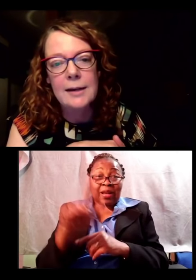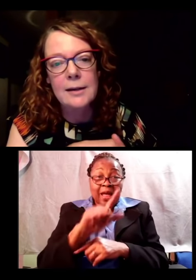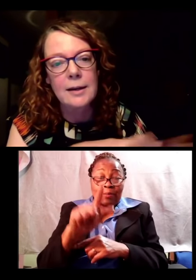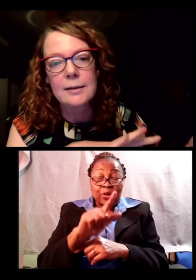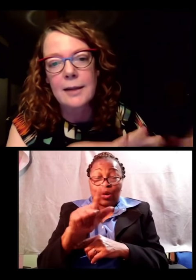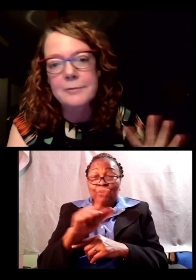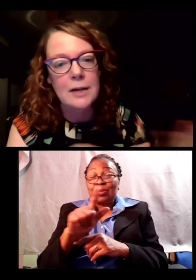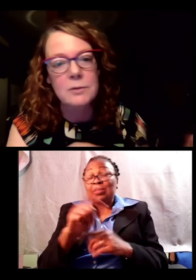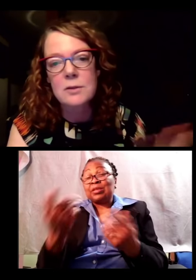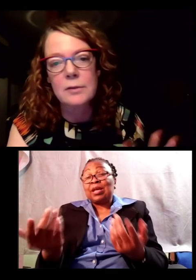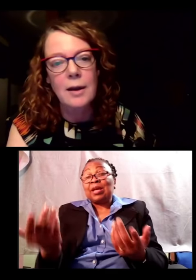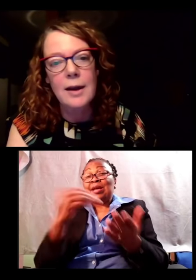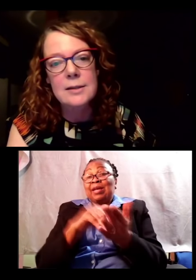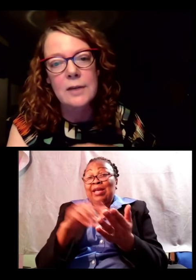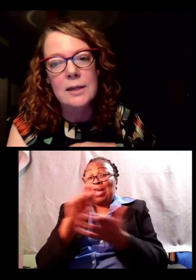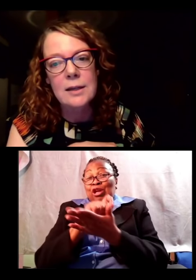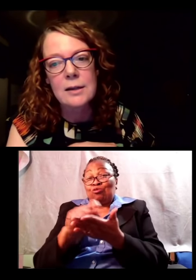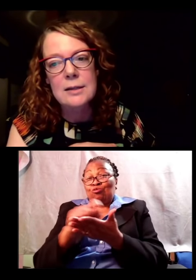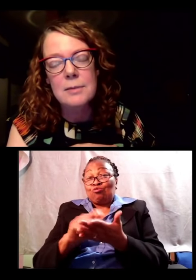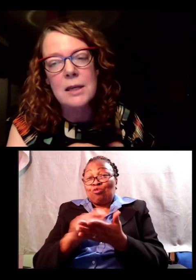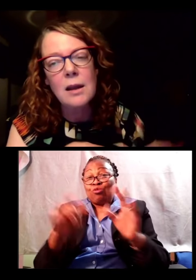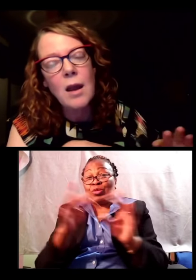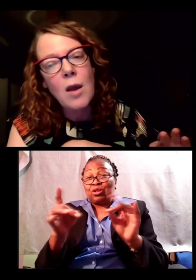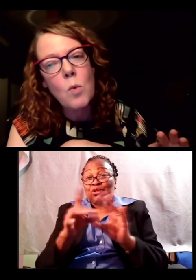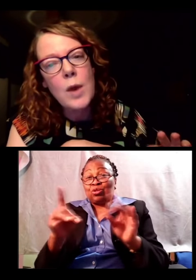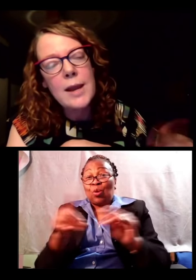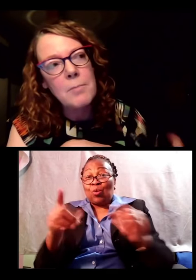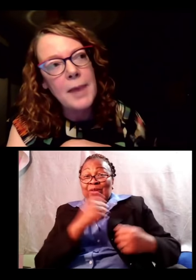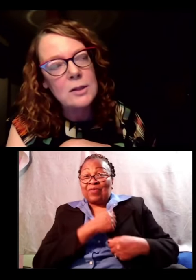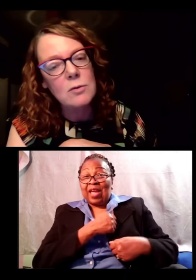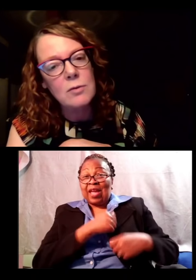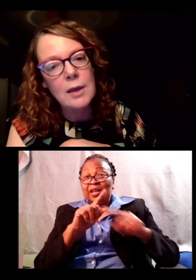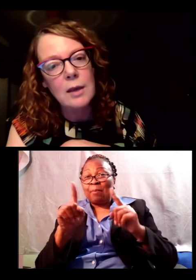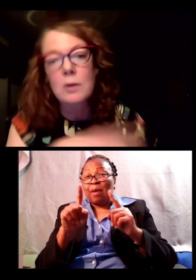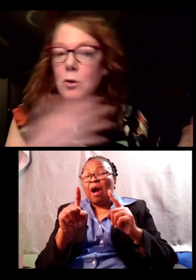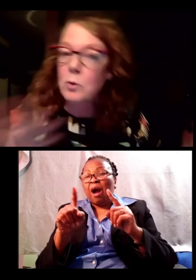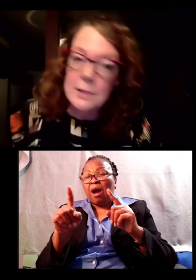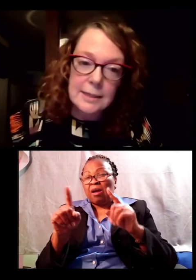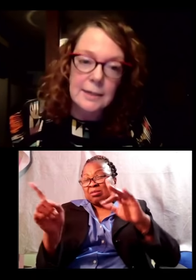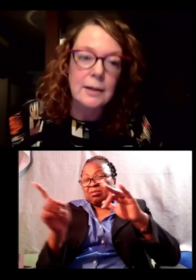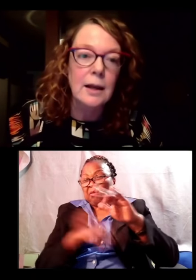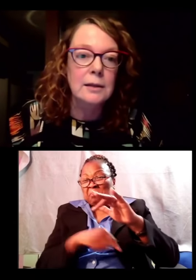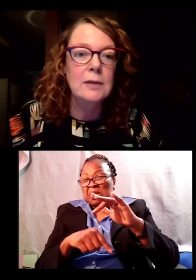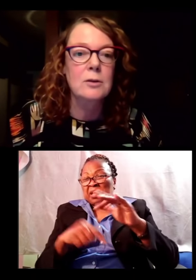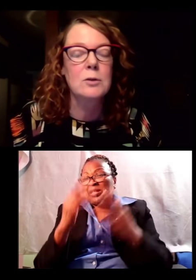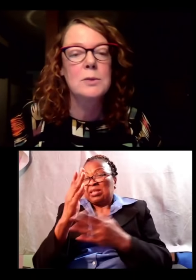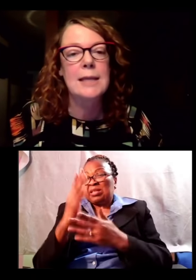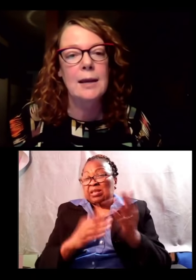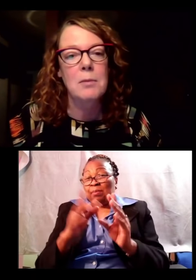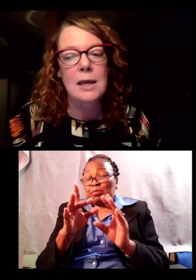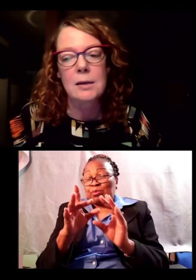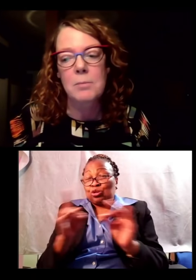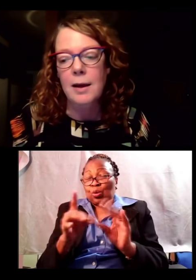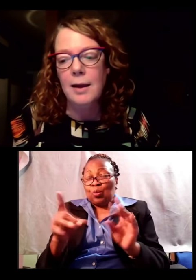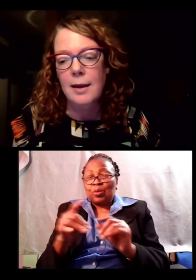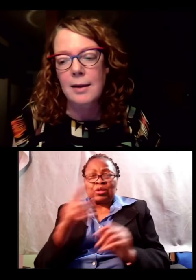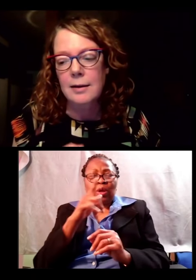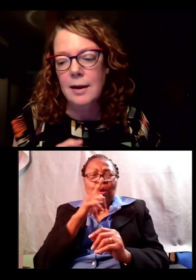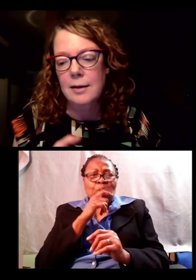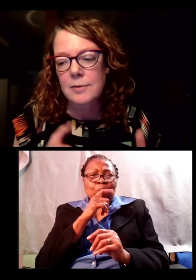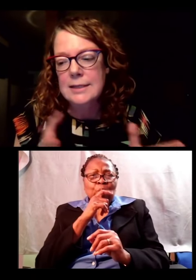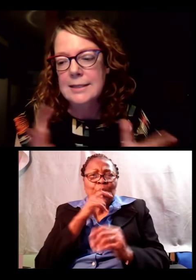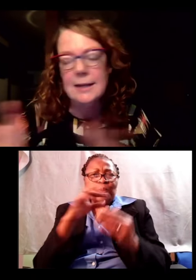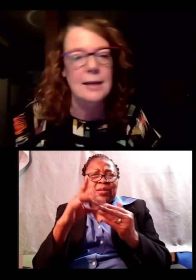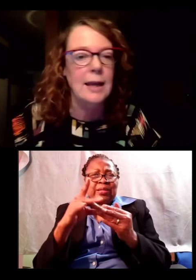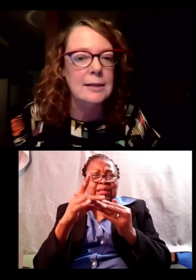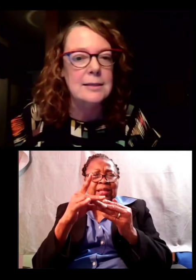of Canada and left out certain kinds of identities. I mean, what impact do you think, you know, who was a leader who was animated by a